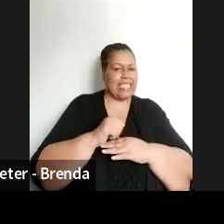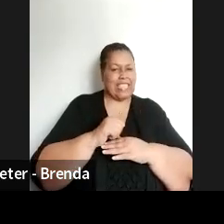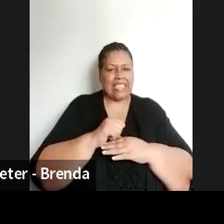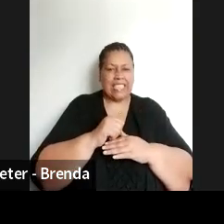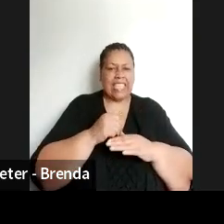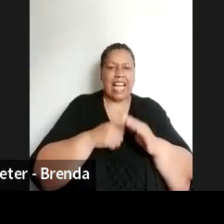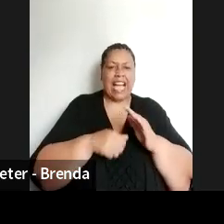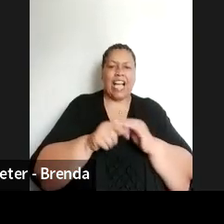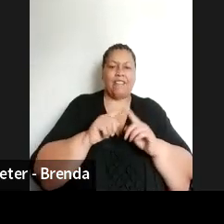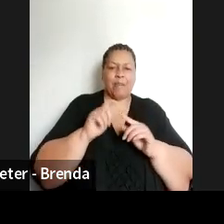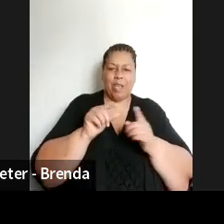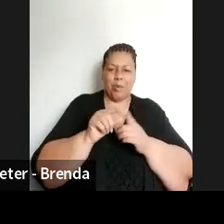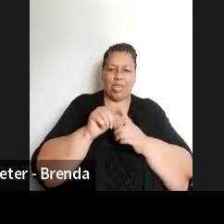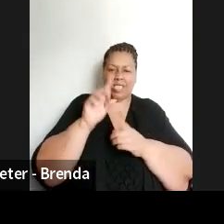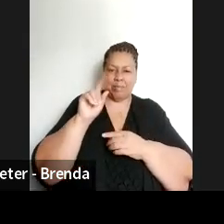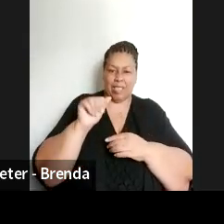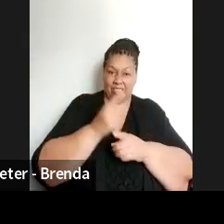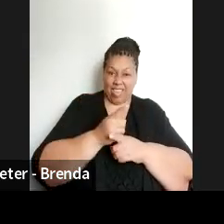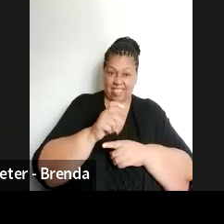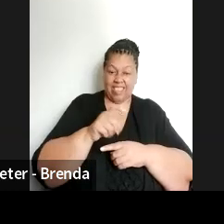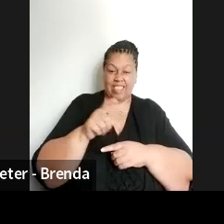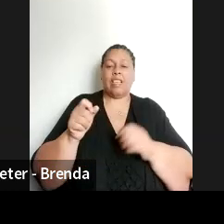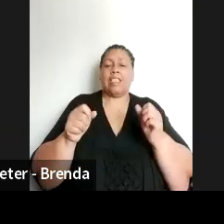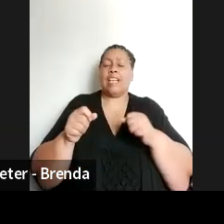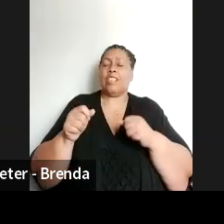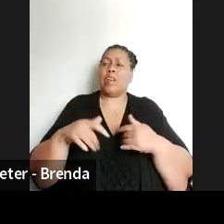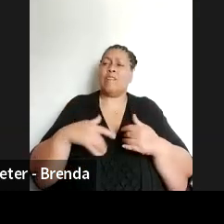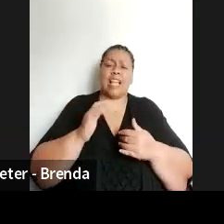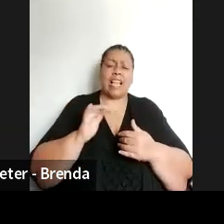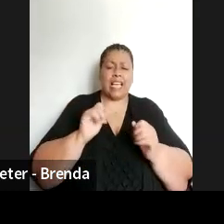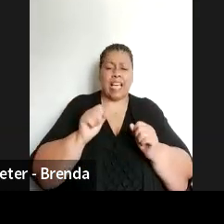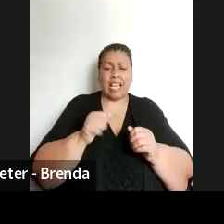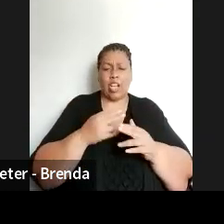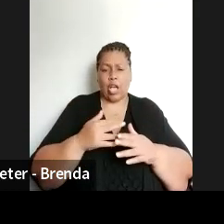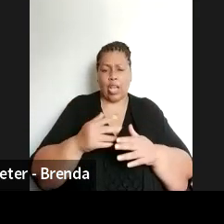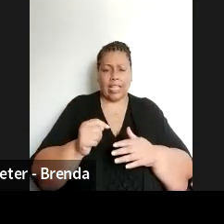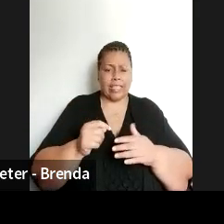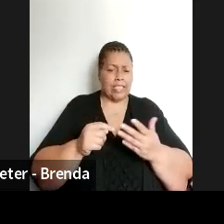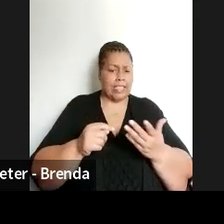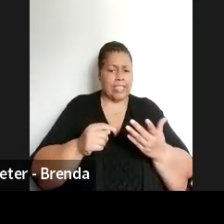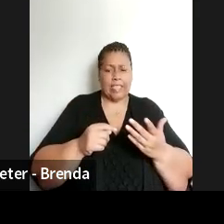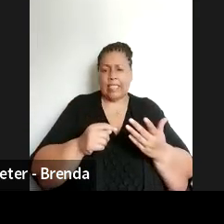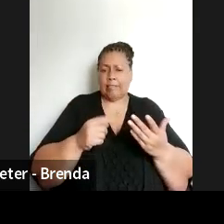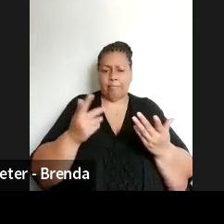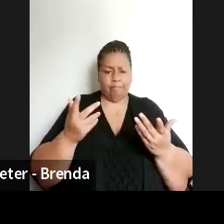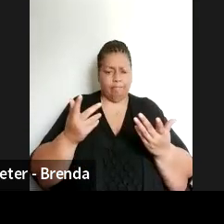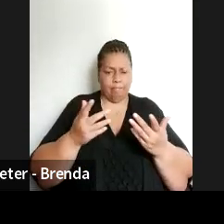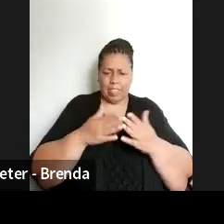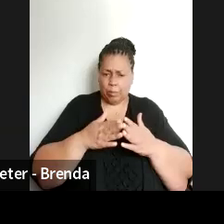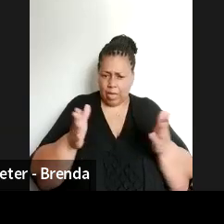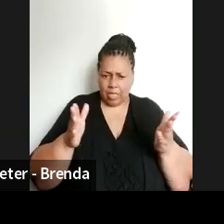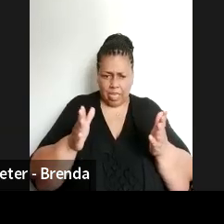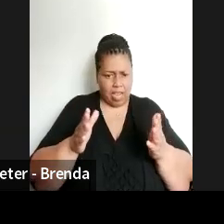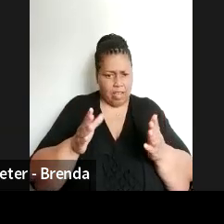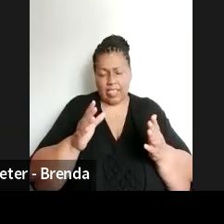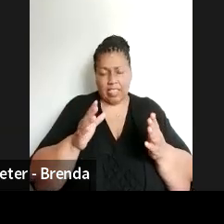that? Yeah, I feel like you could call it like, and this would broaden up who they could serve too, if it's the disability